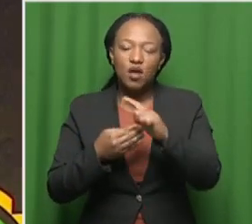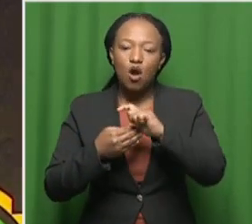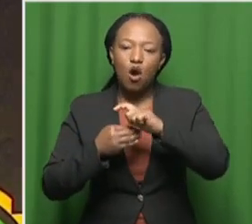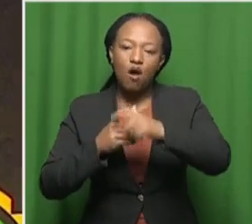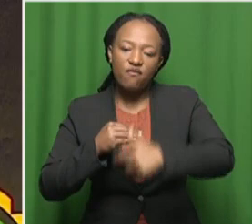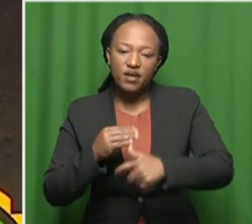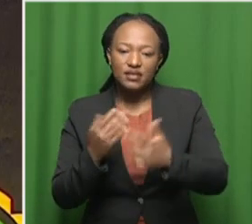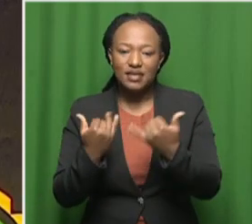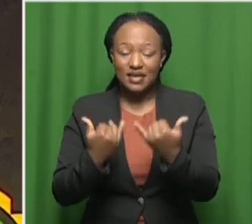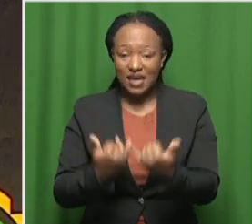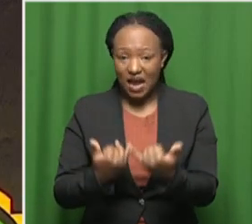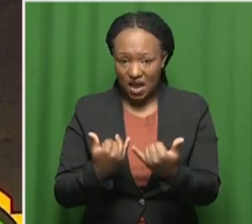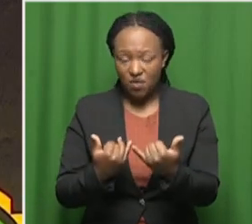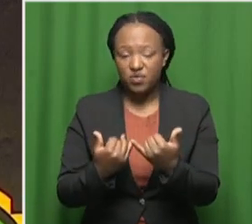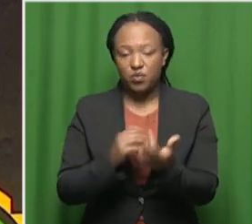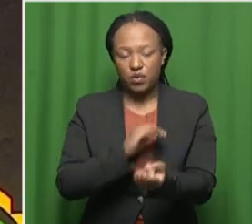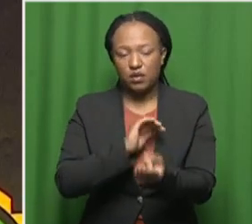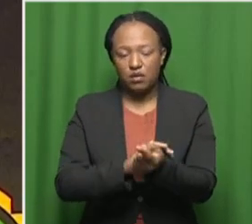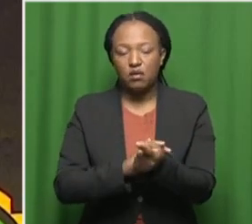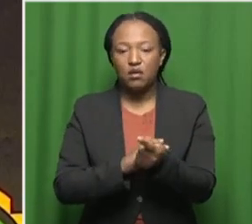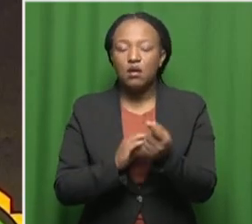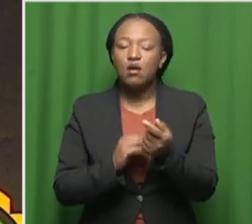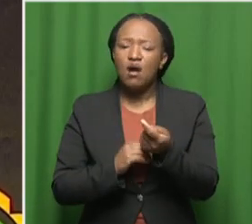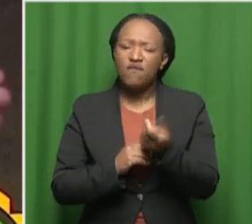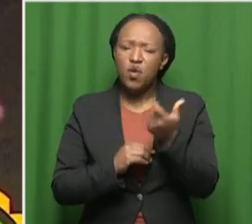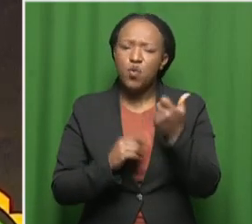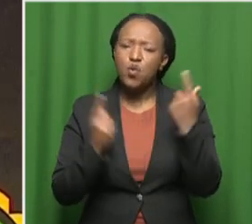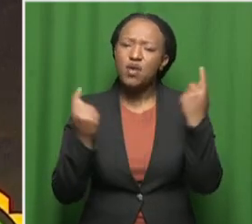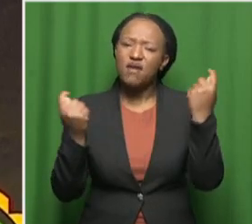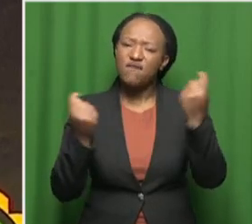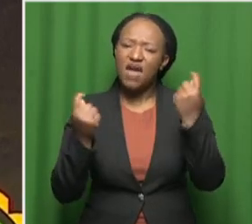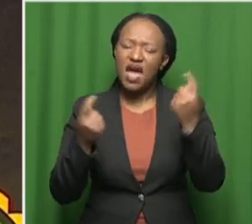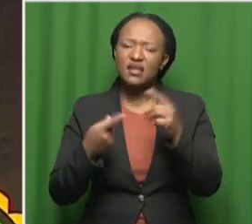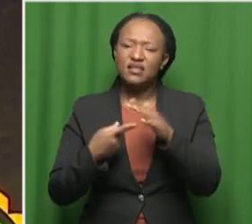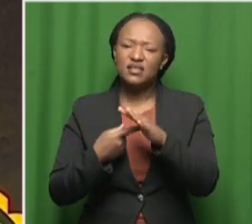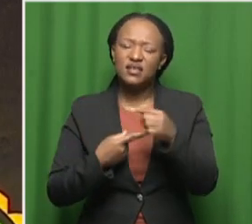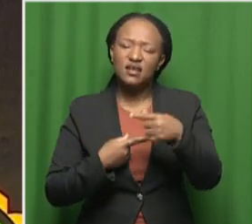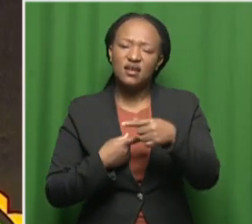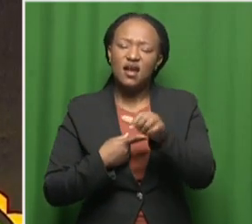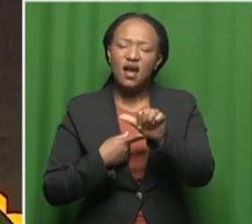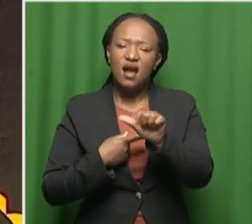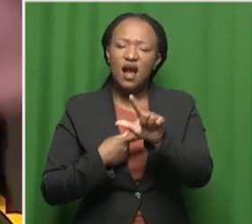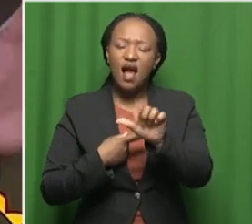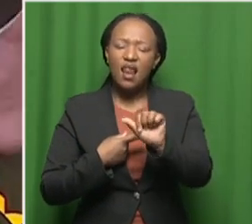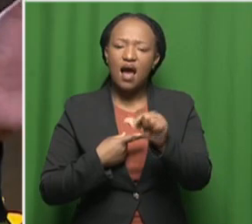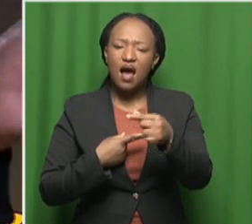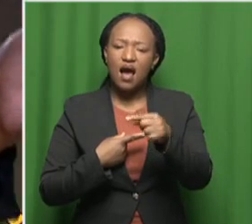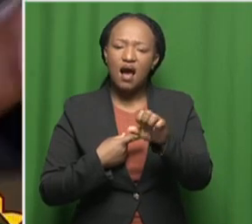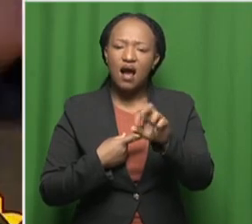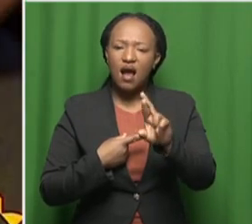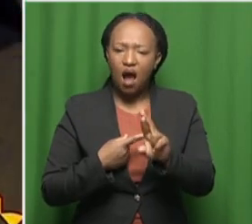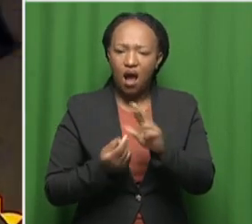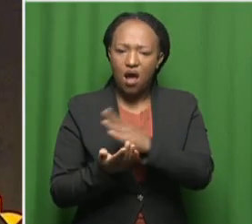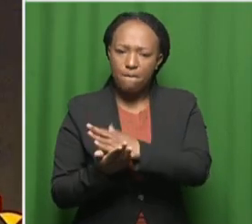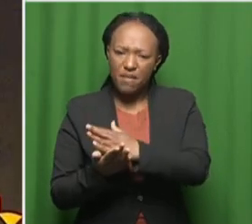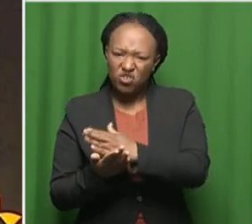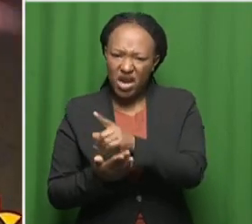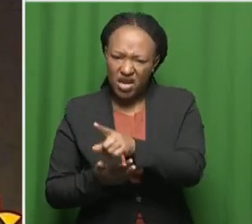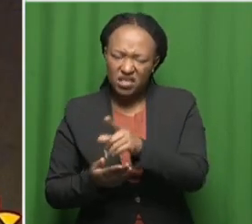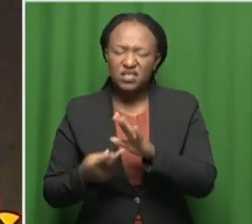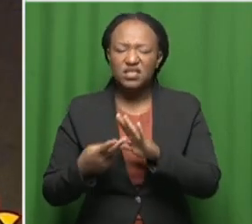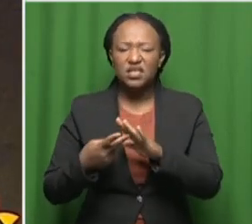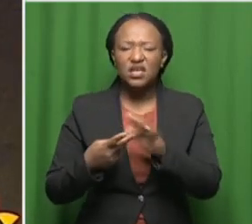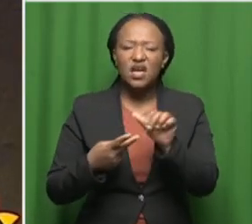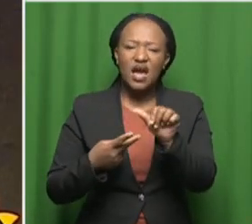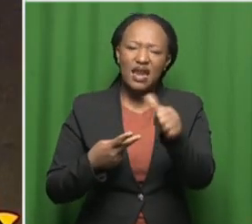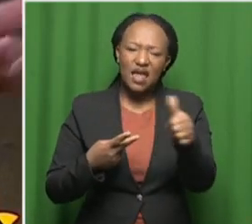we're sitting at right now. There have been quite a few events at Gallagher Estate, and before that some inward delegations,